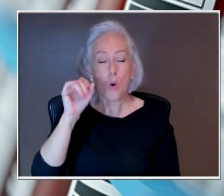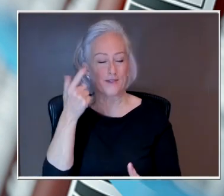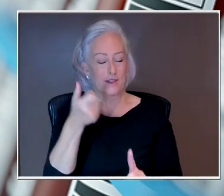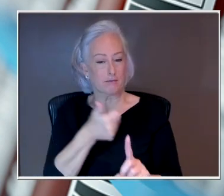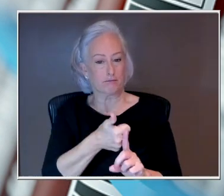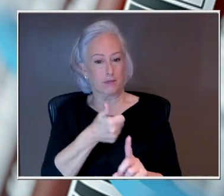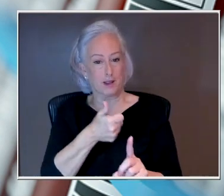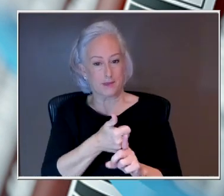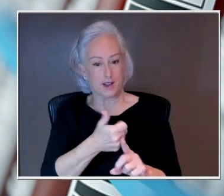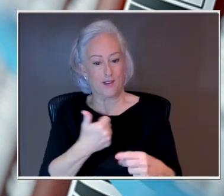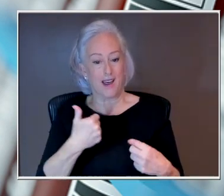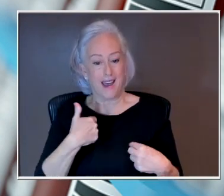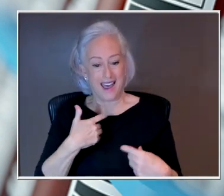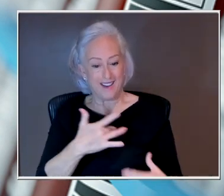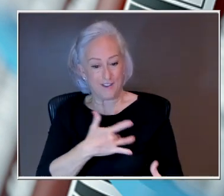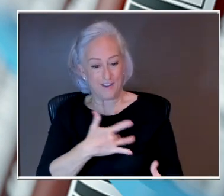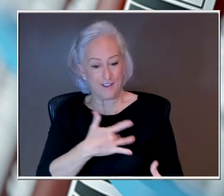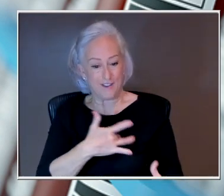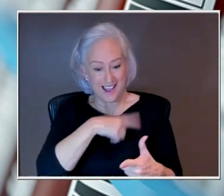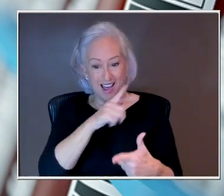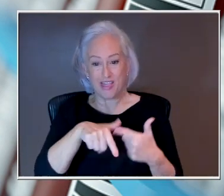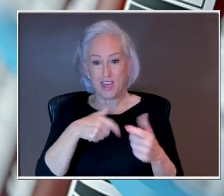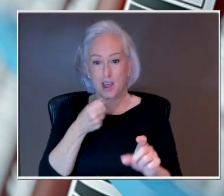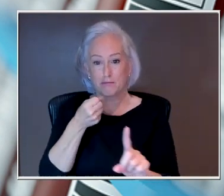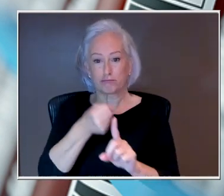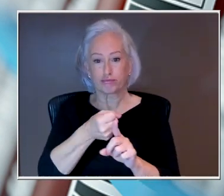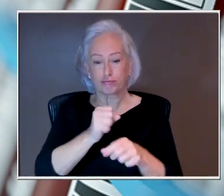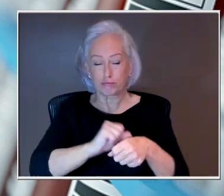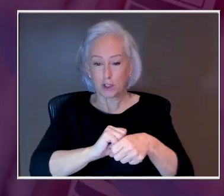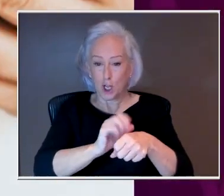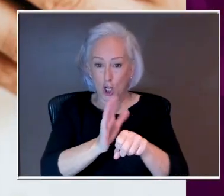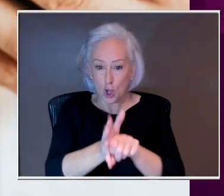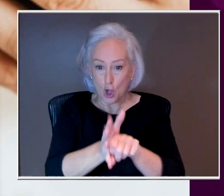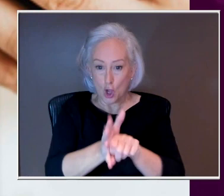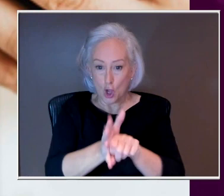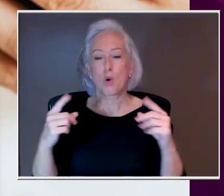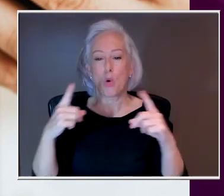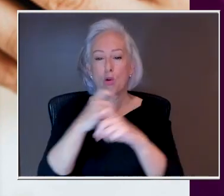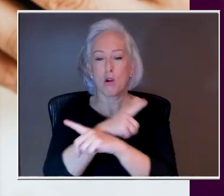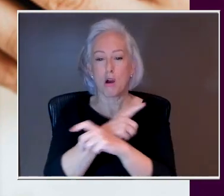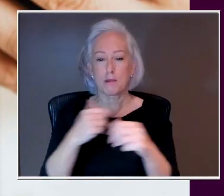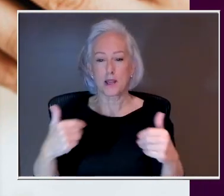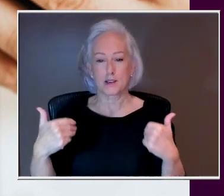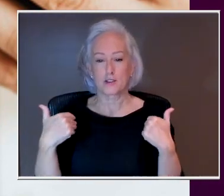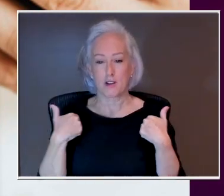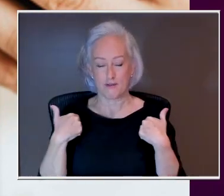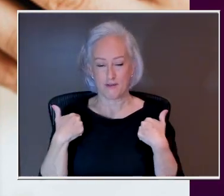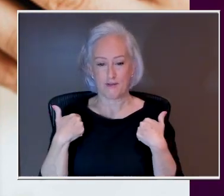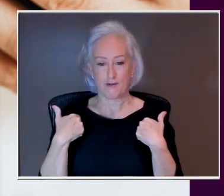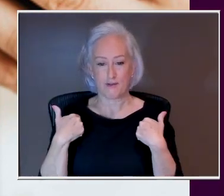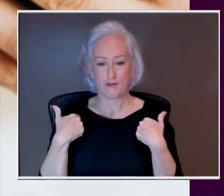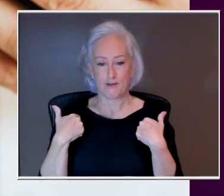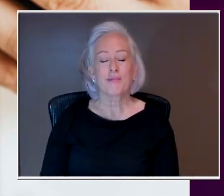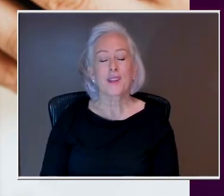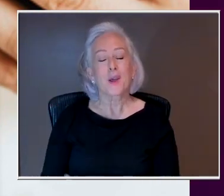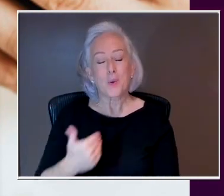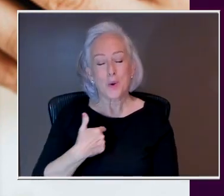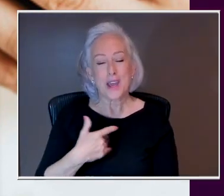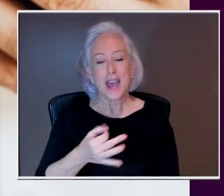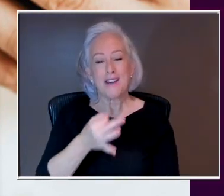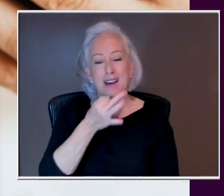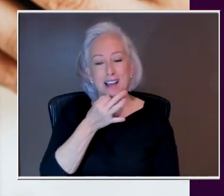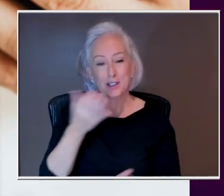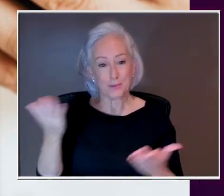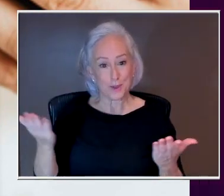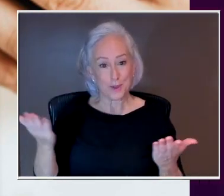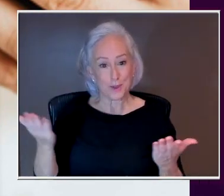heart complications after catching COVID. We have our experts on hand, as always, to answer your questions, so be sure to